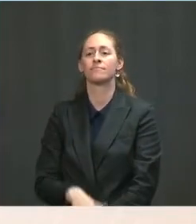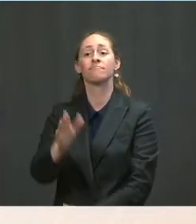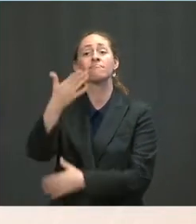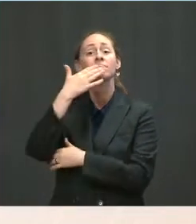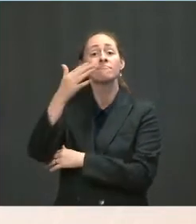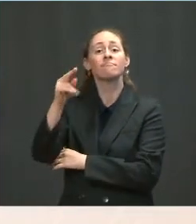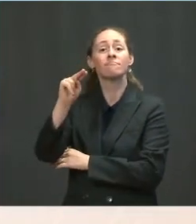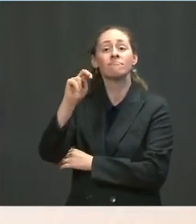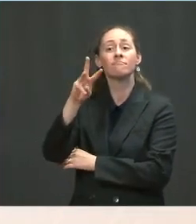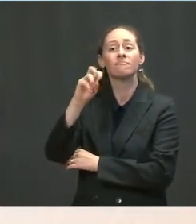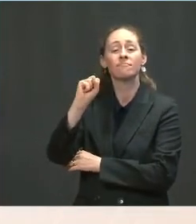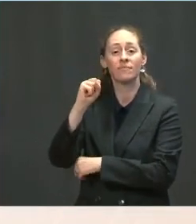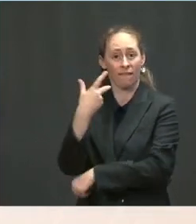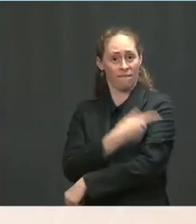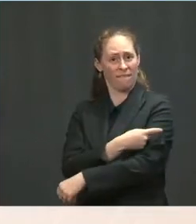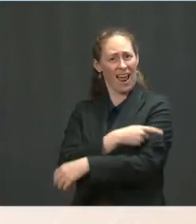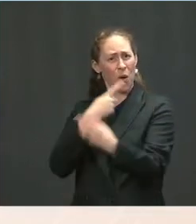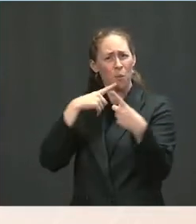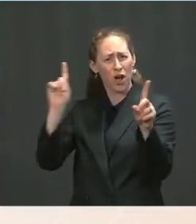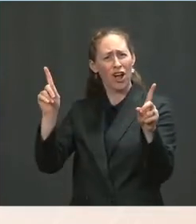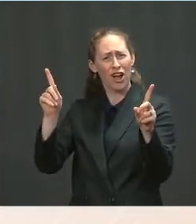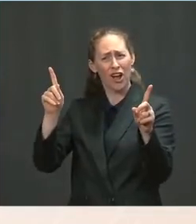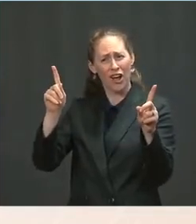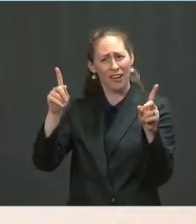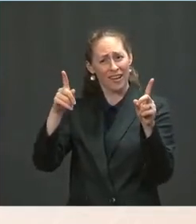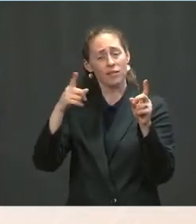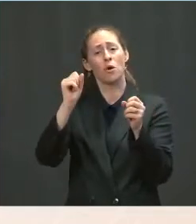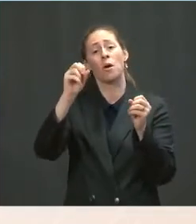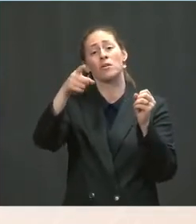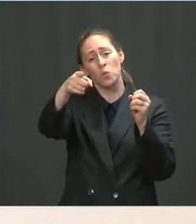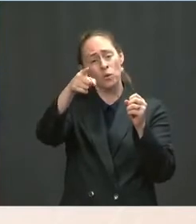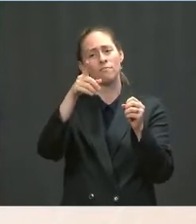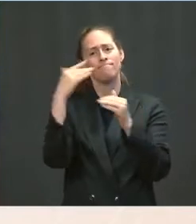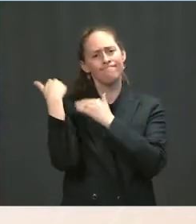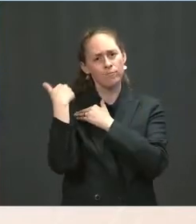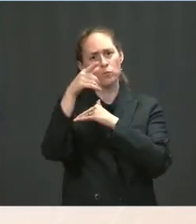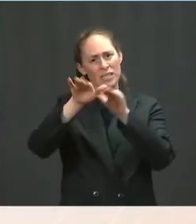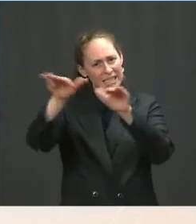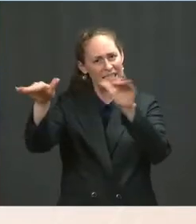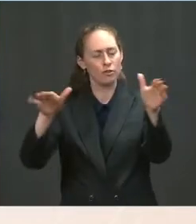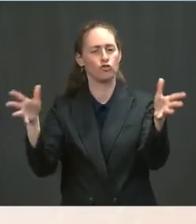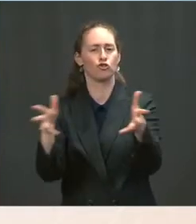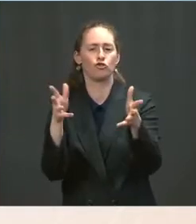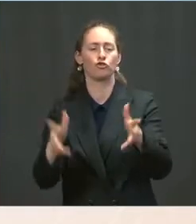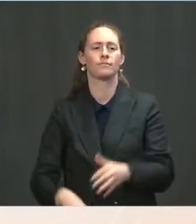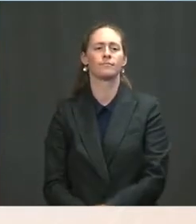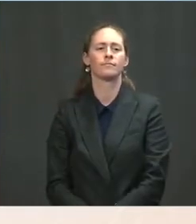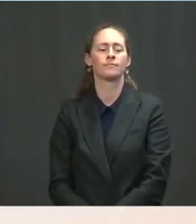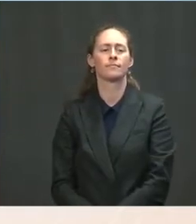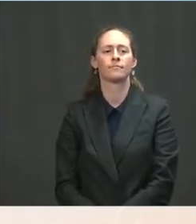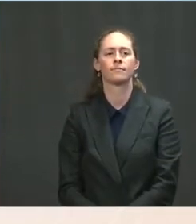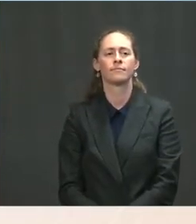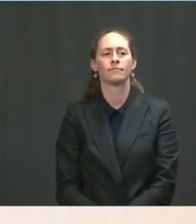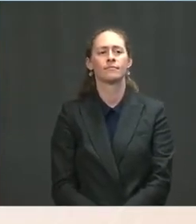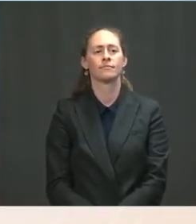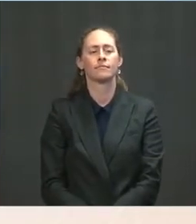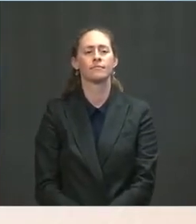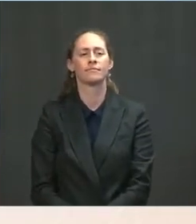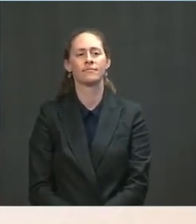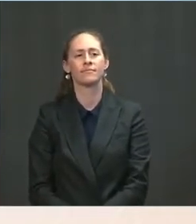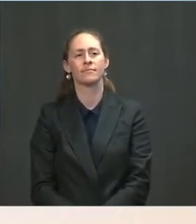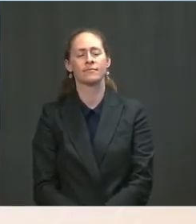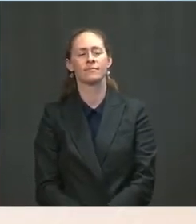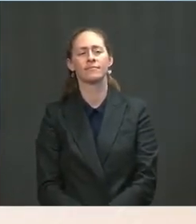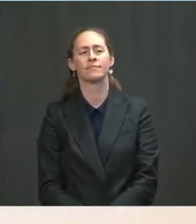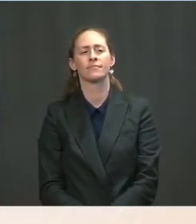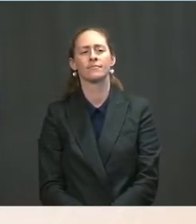vaccines work. So we got to get out there and make sure people get vaccinated. Karine, the president said for the early months of this administration